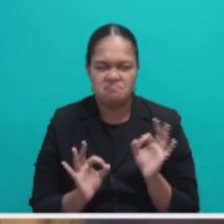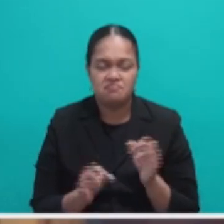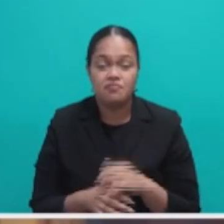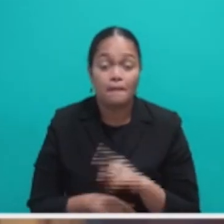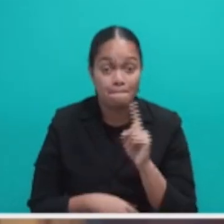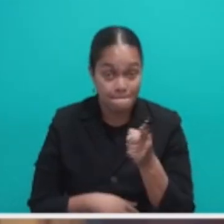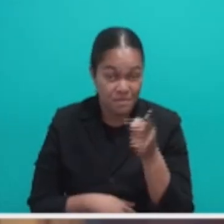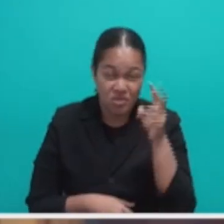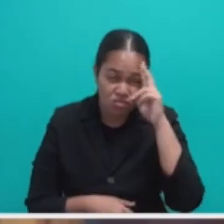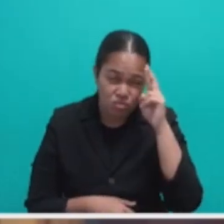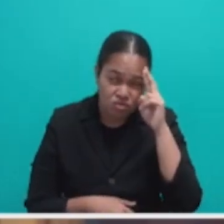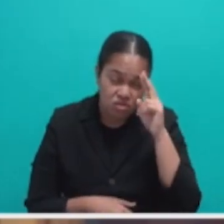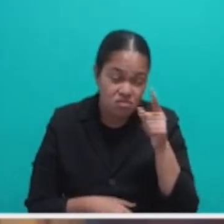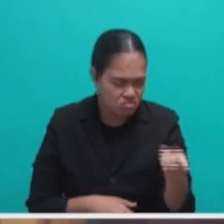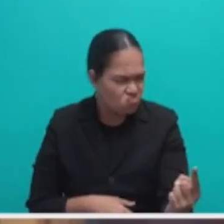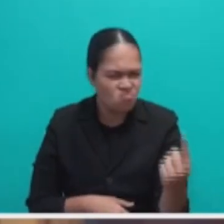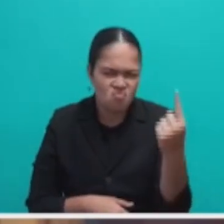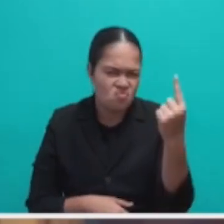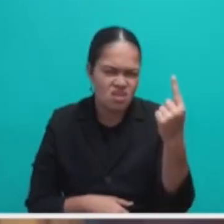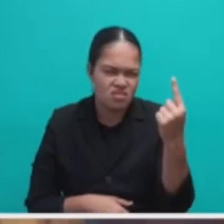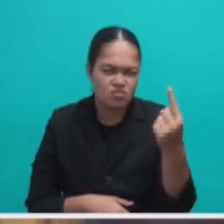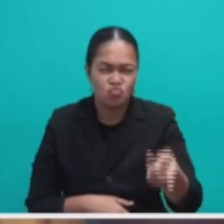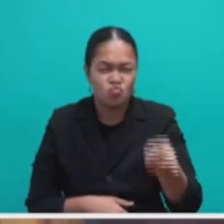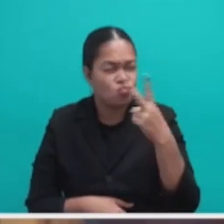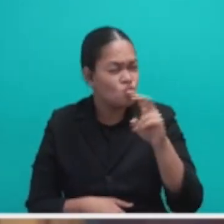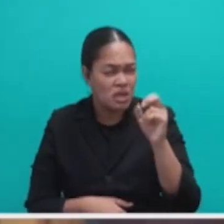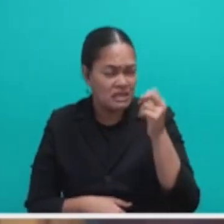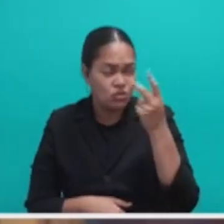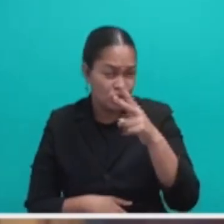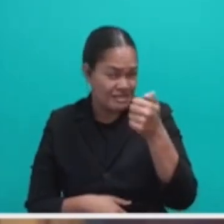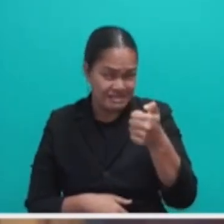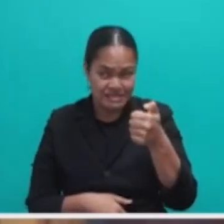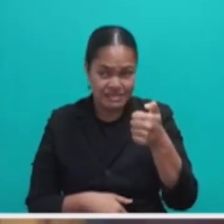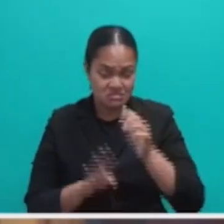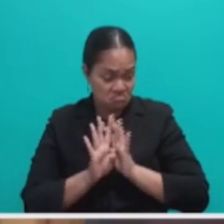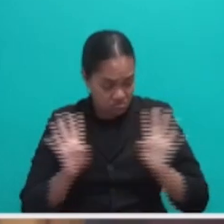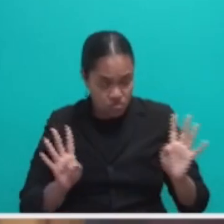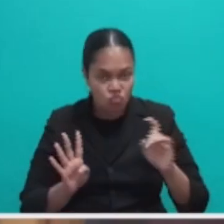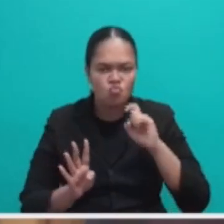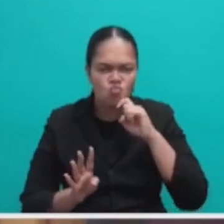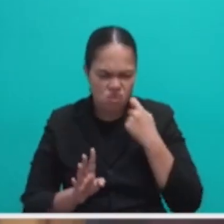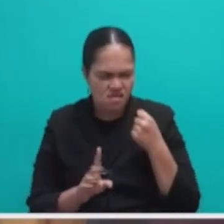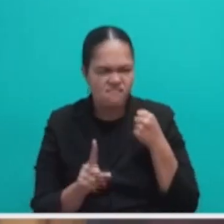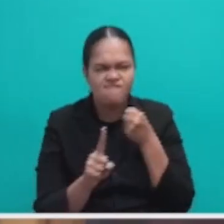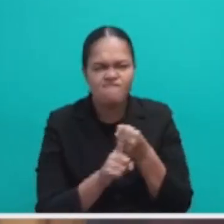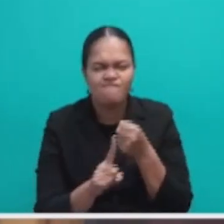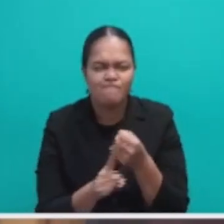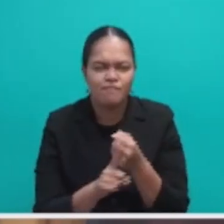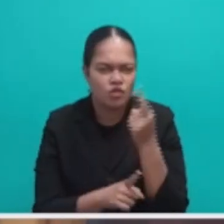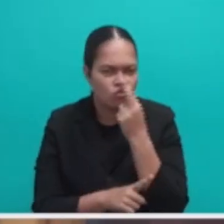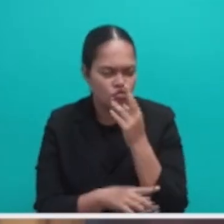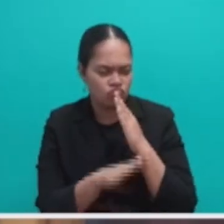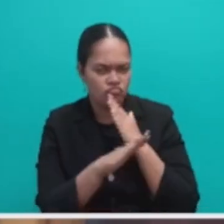But the reason is that he's only one. There are 26 of us on this side who will fight racism and